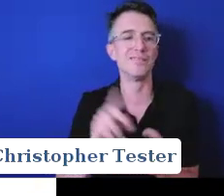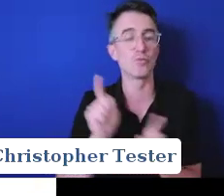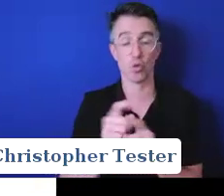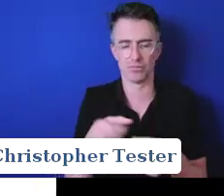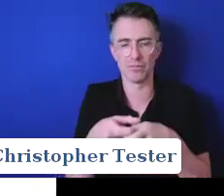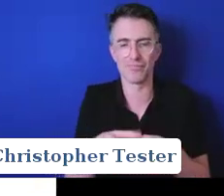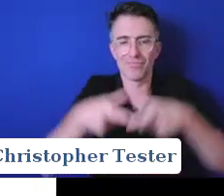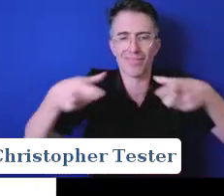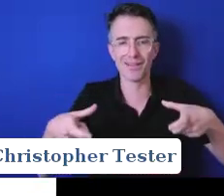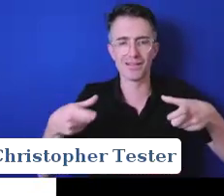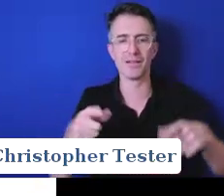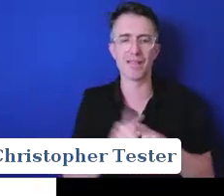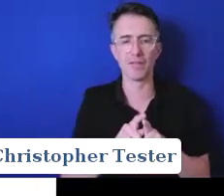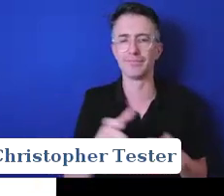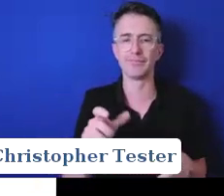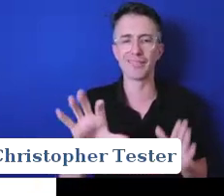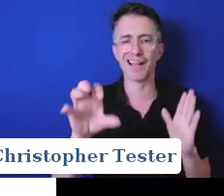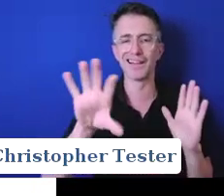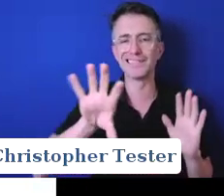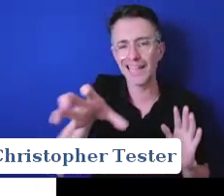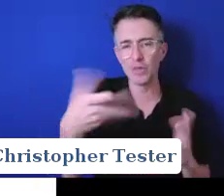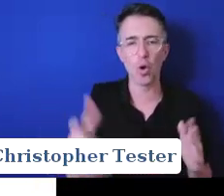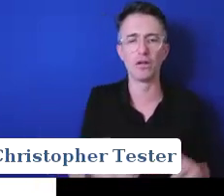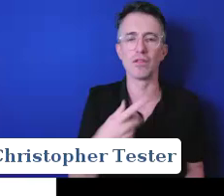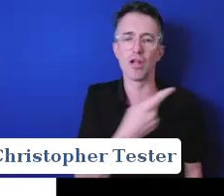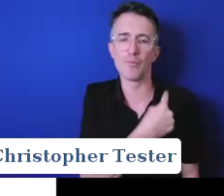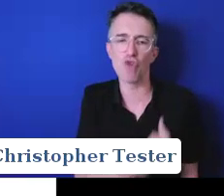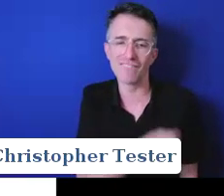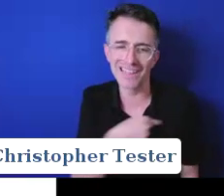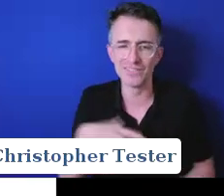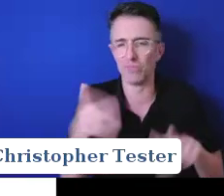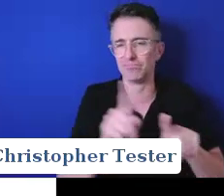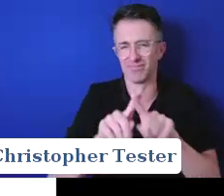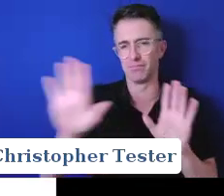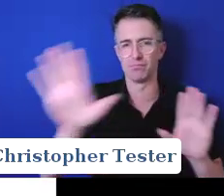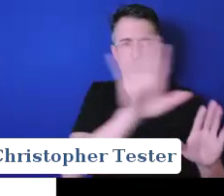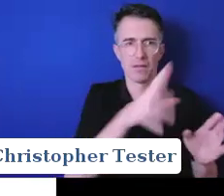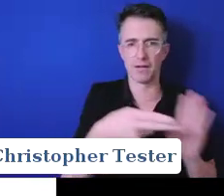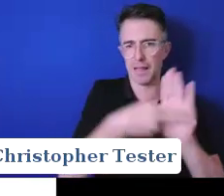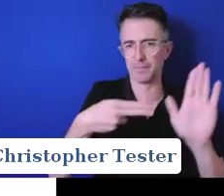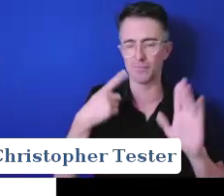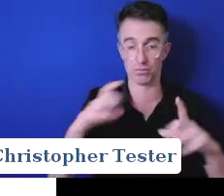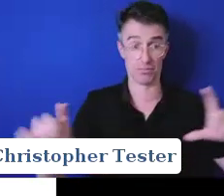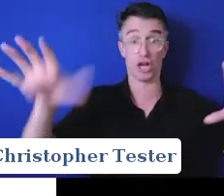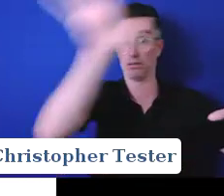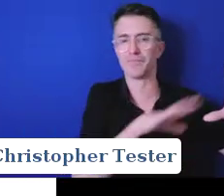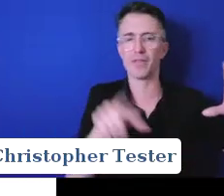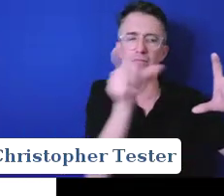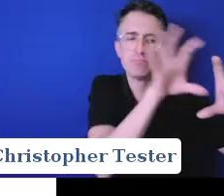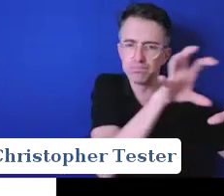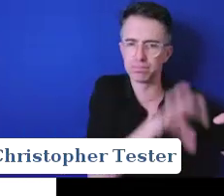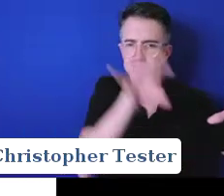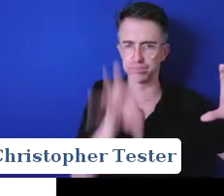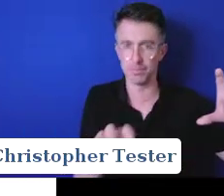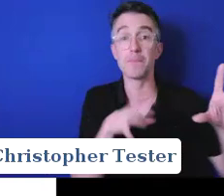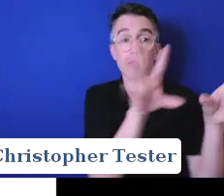information. And then it goes to the central level for issuance of the disability identification